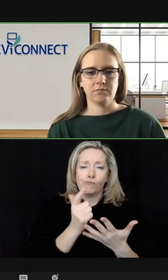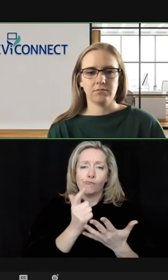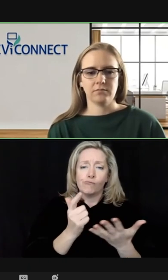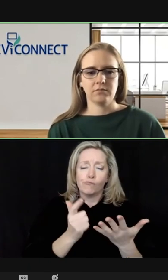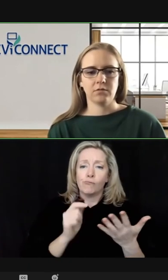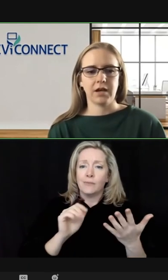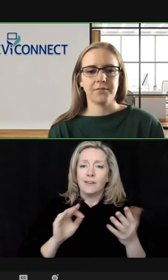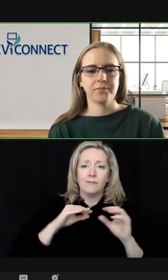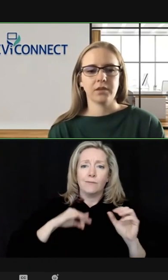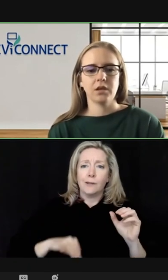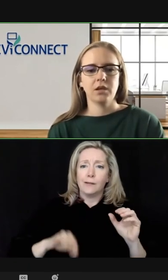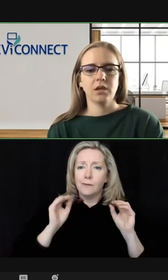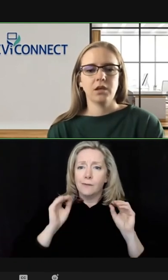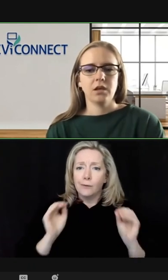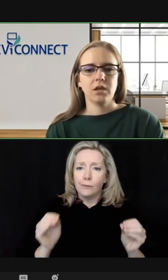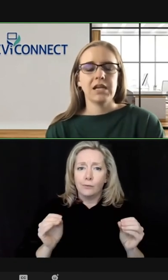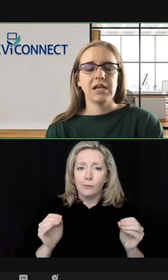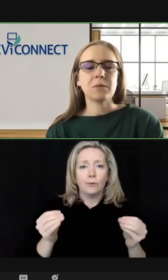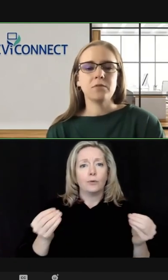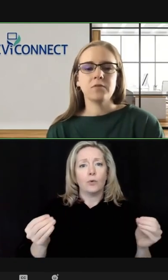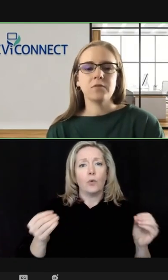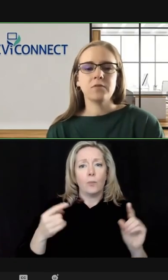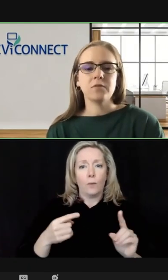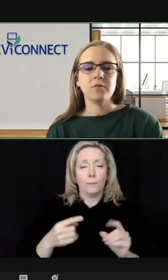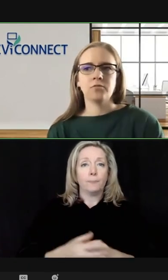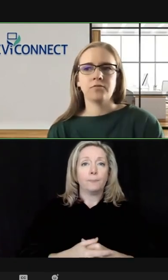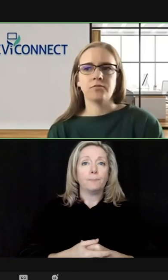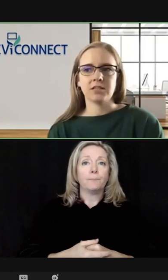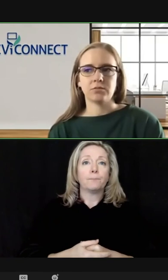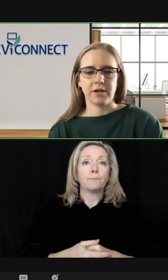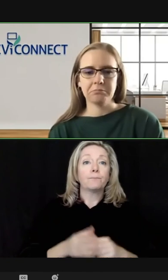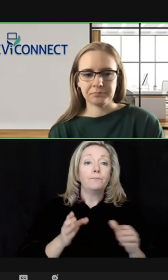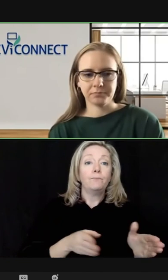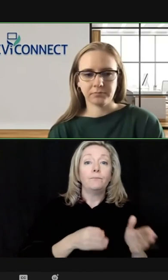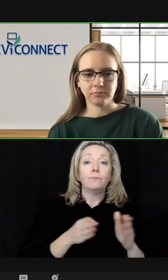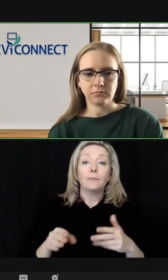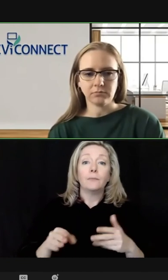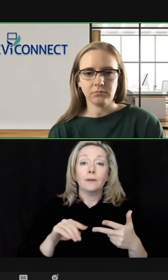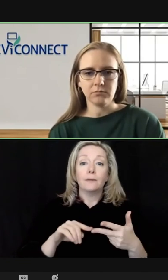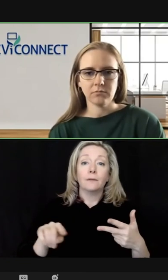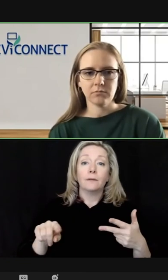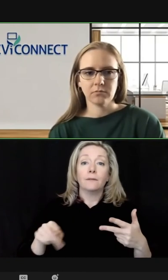meaning. Okay. And as we move into phase 3,